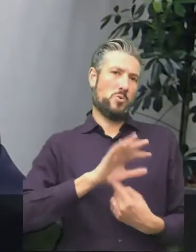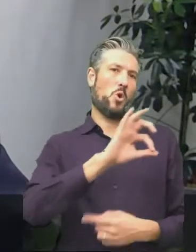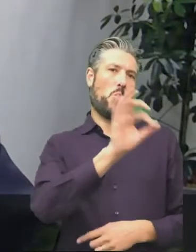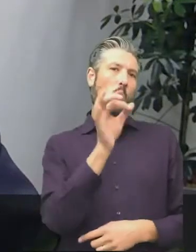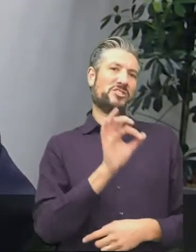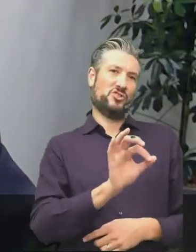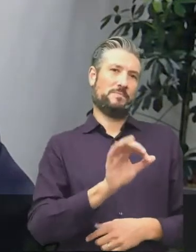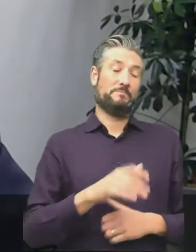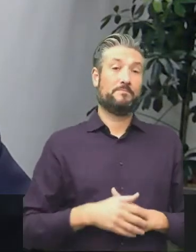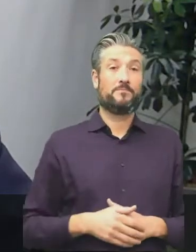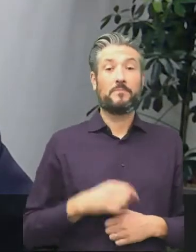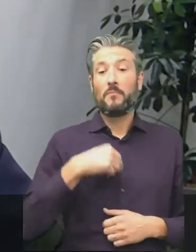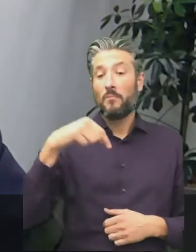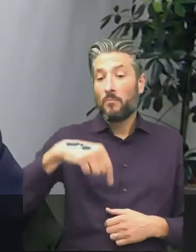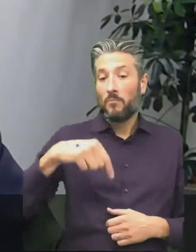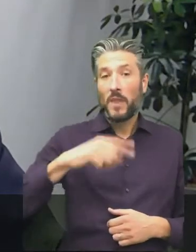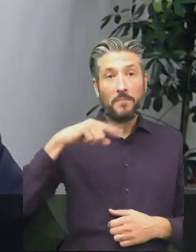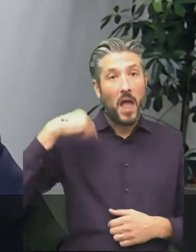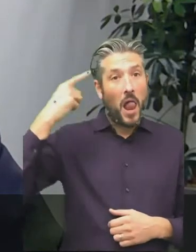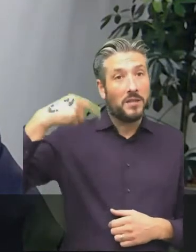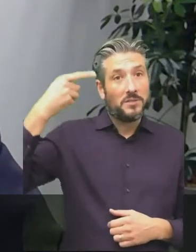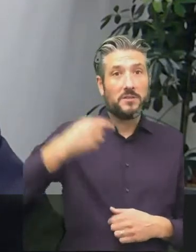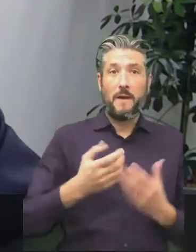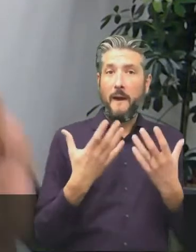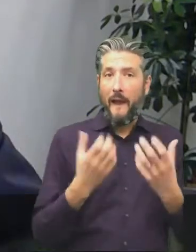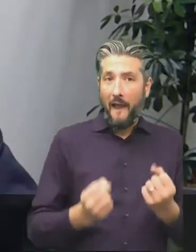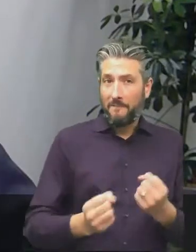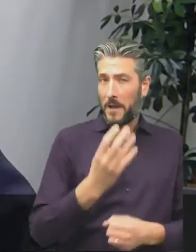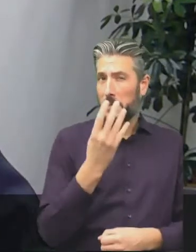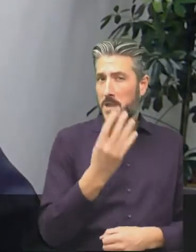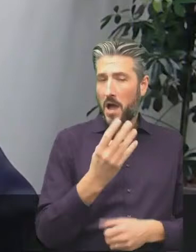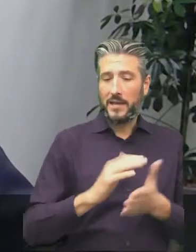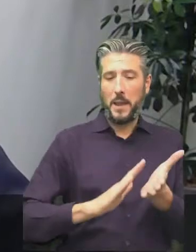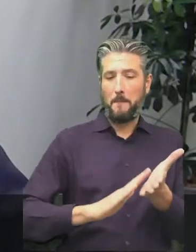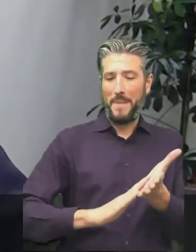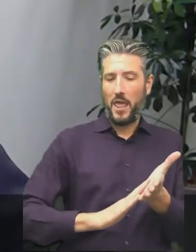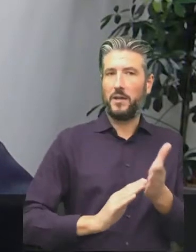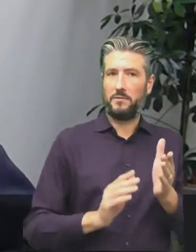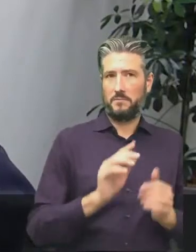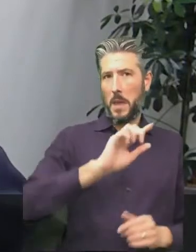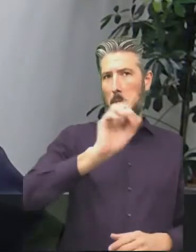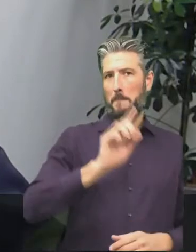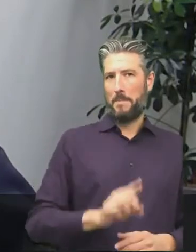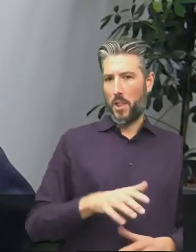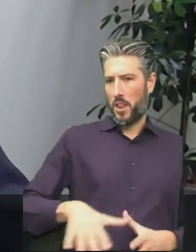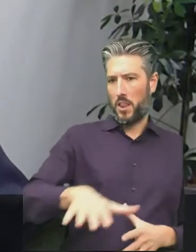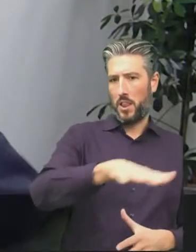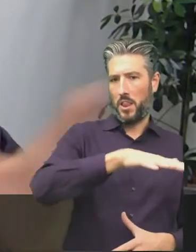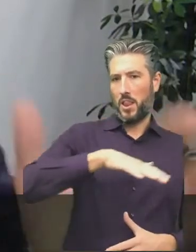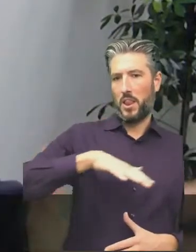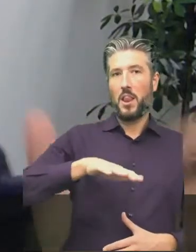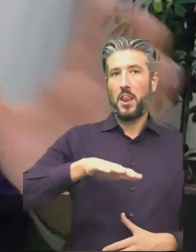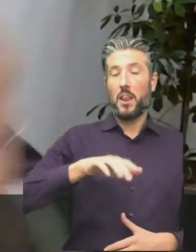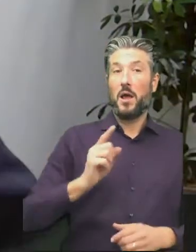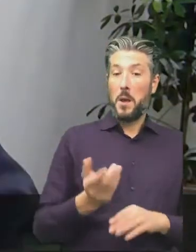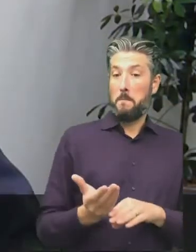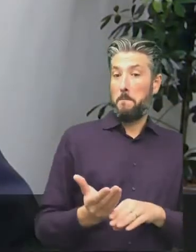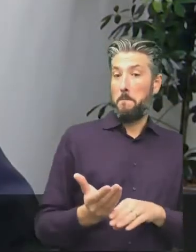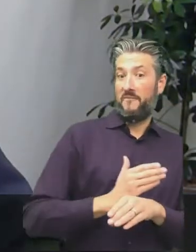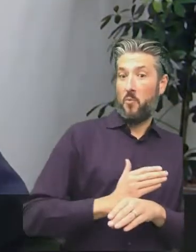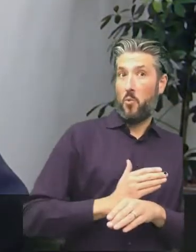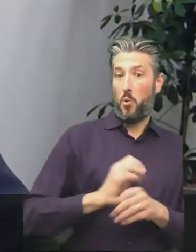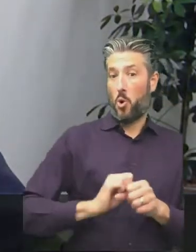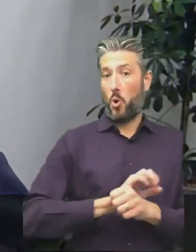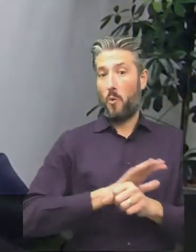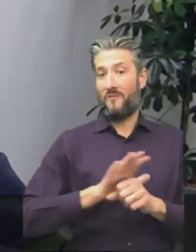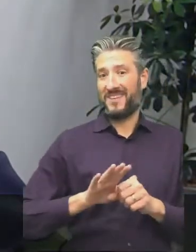is, roughly speaking, 9 million. But before the pandemic, it grew to about 10 million, more than 10 million, because people are coming into our